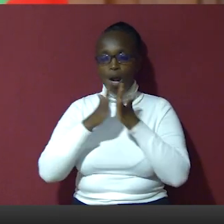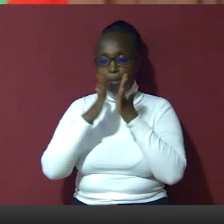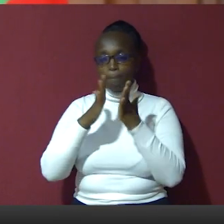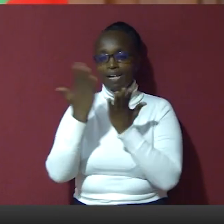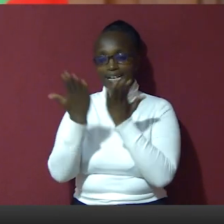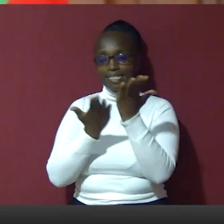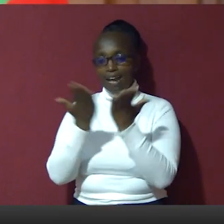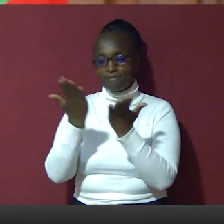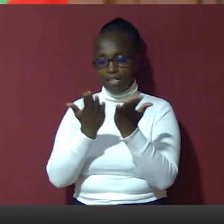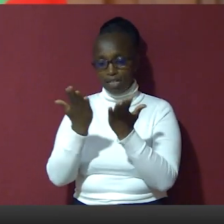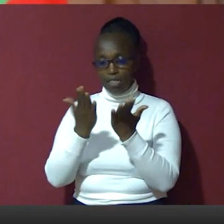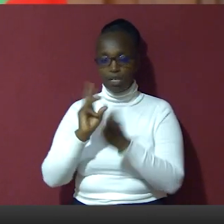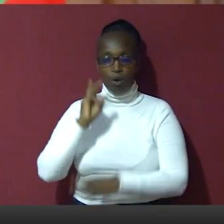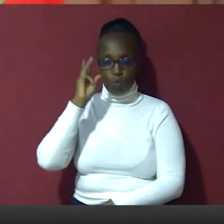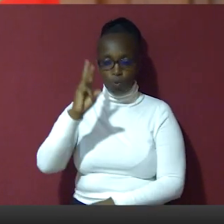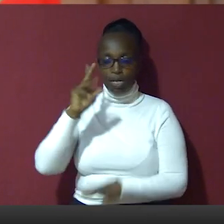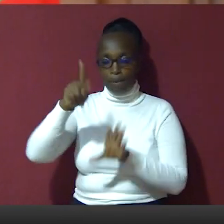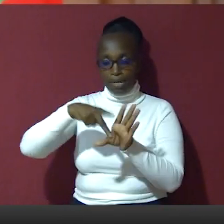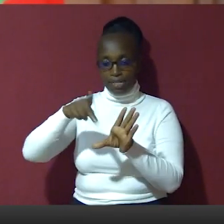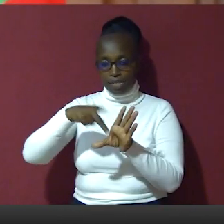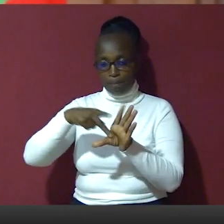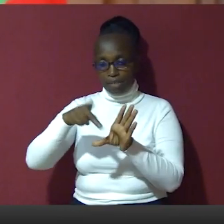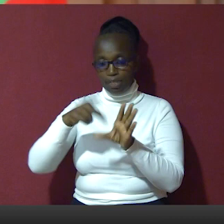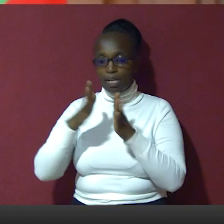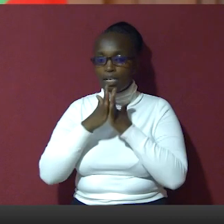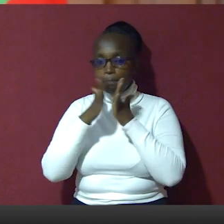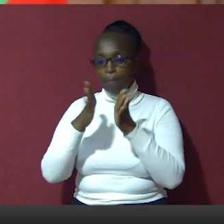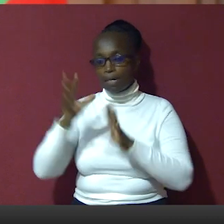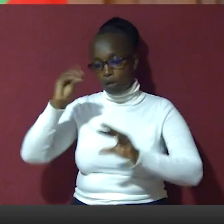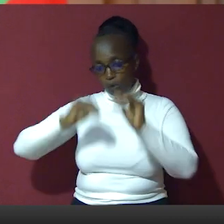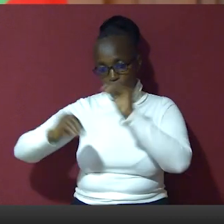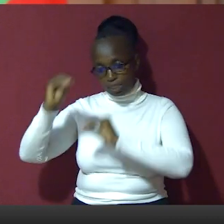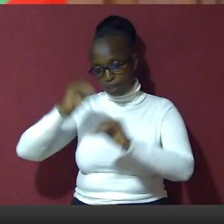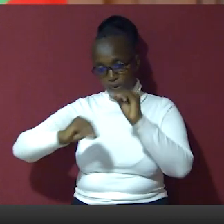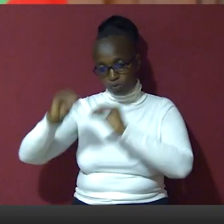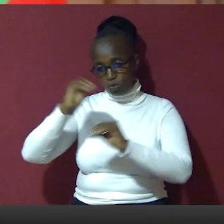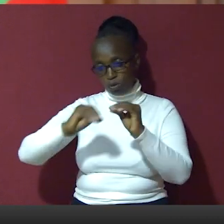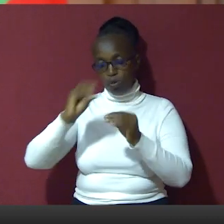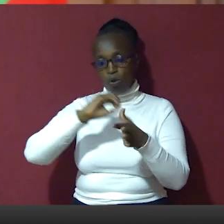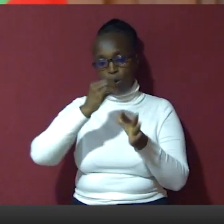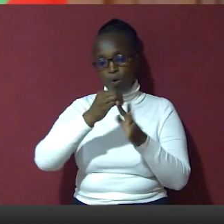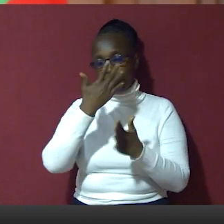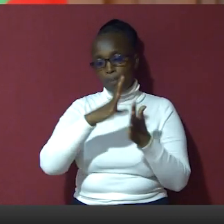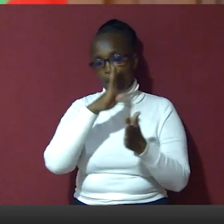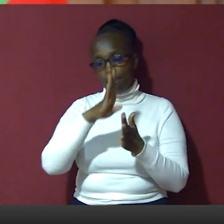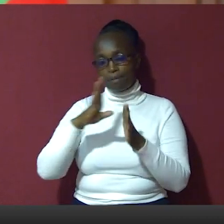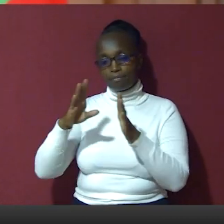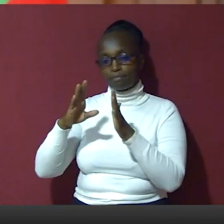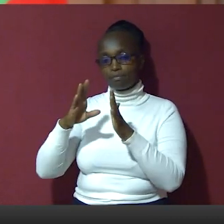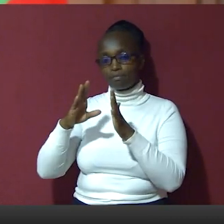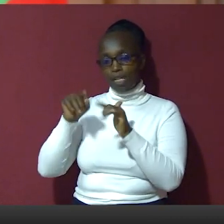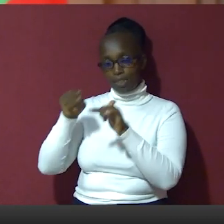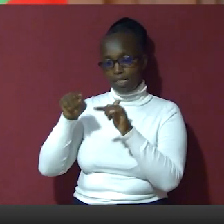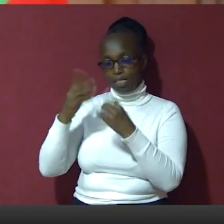or public servant shall participate in public contributions or